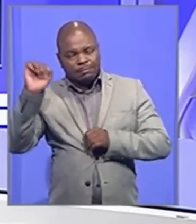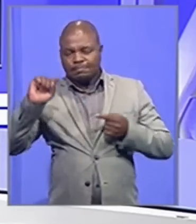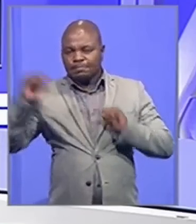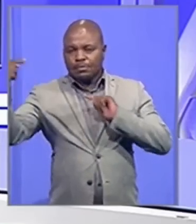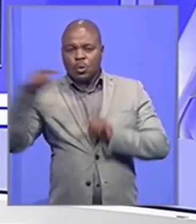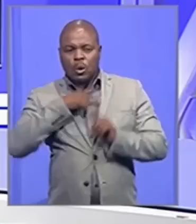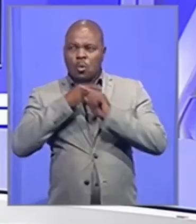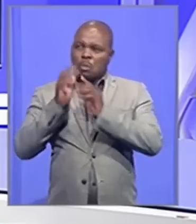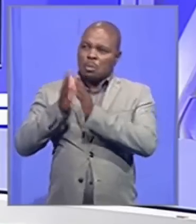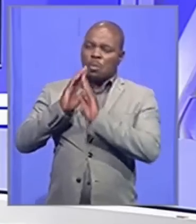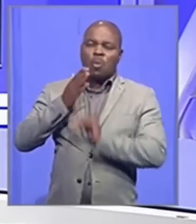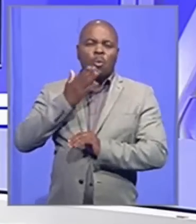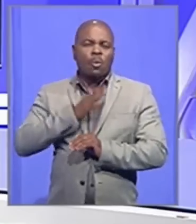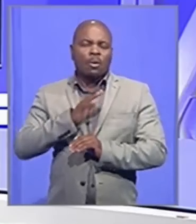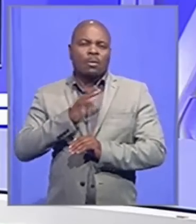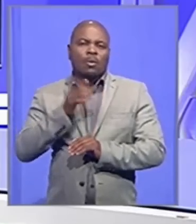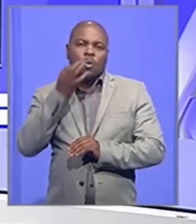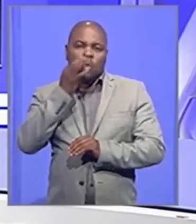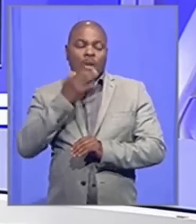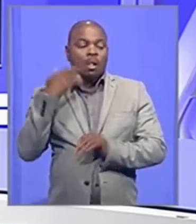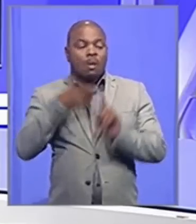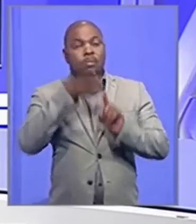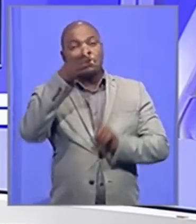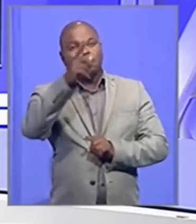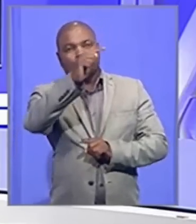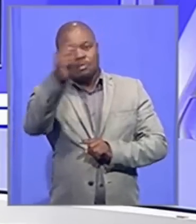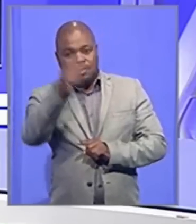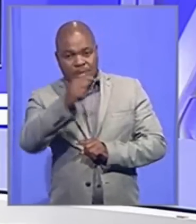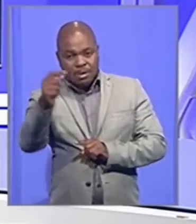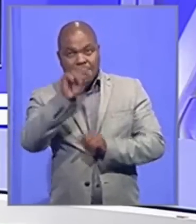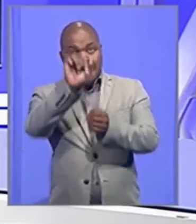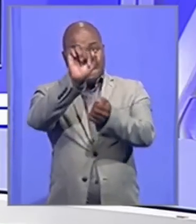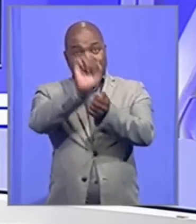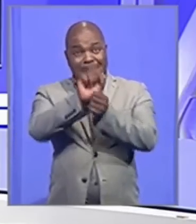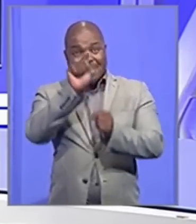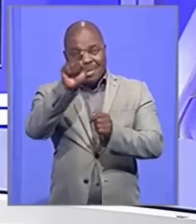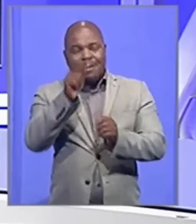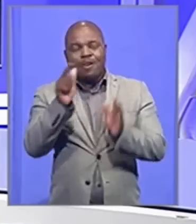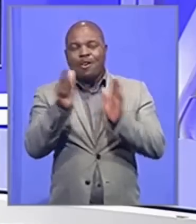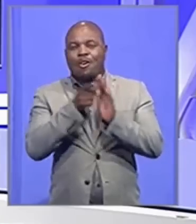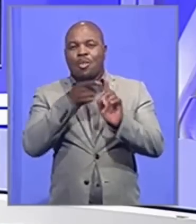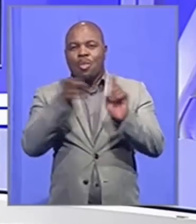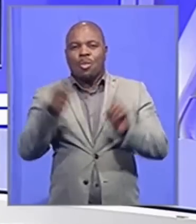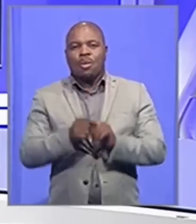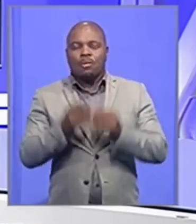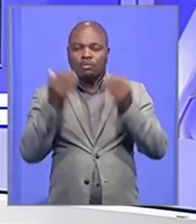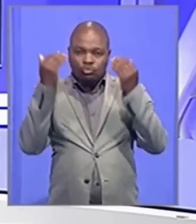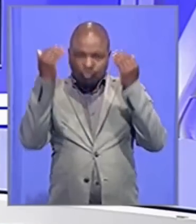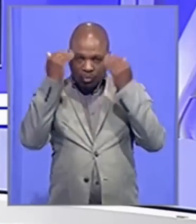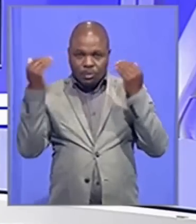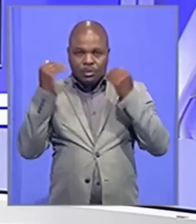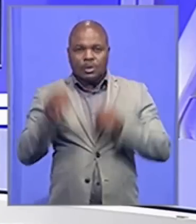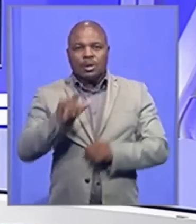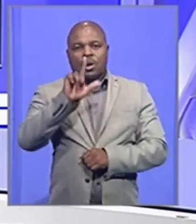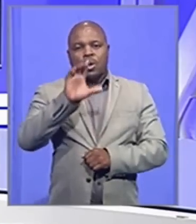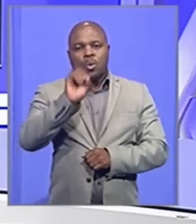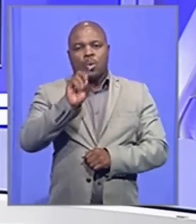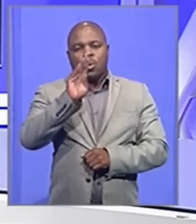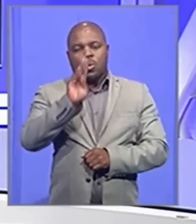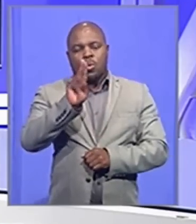gagwe ya gore go tshwarwa ga gagwe kwa Tanzania go kaiwe go se mo molaong. Moatlhodi Philip Lobso kwa kgotlatshekelo kgolo